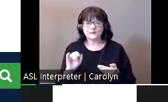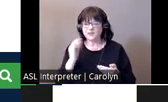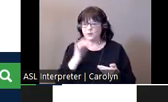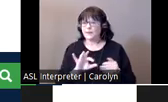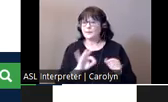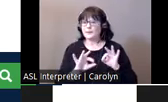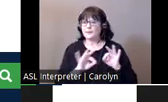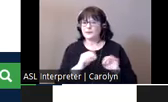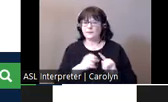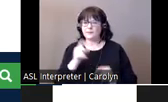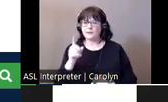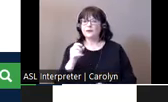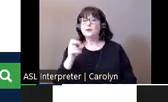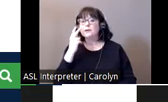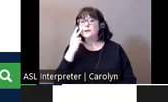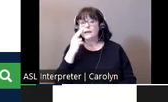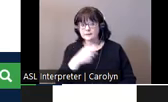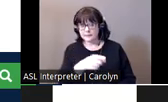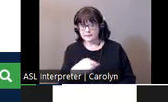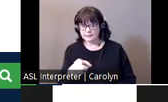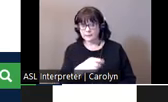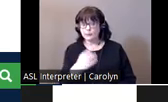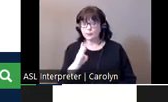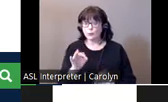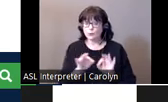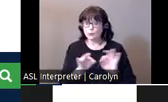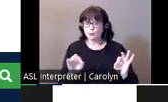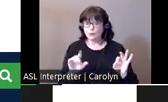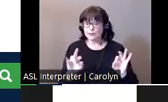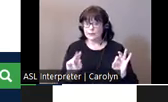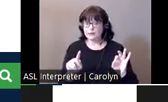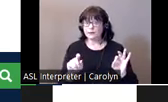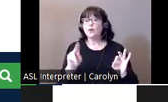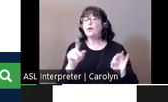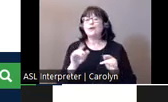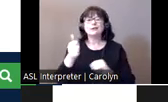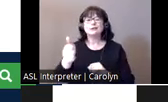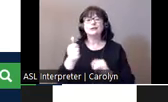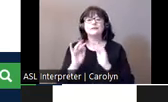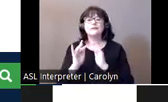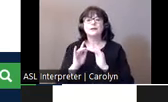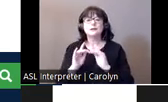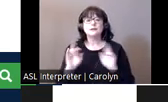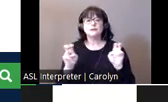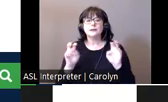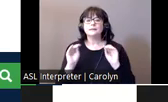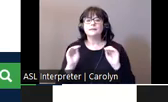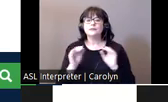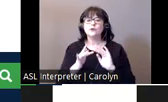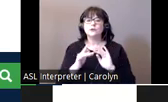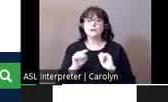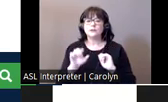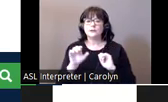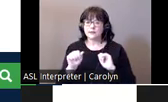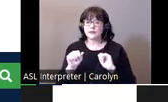And the link is here, but you can go to teachonline.ca and you can just type micro-credentials into the chat